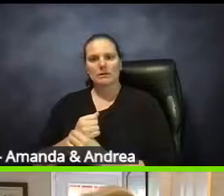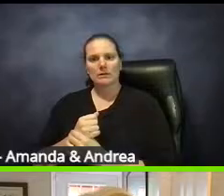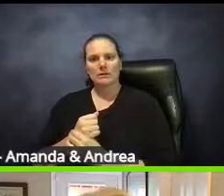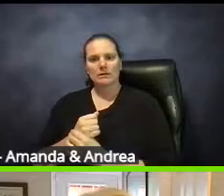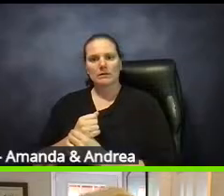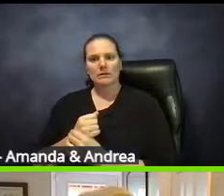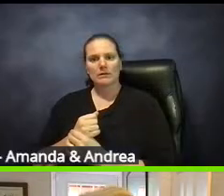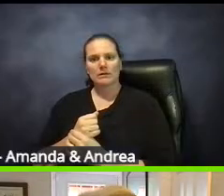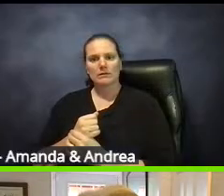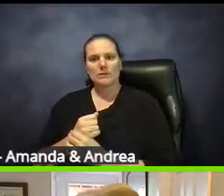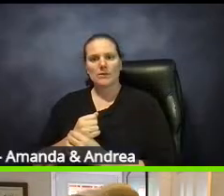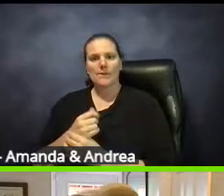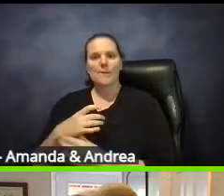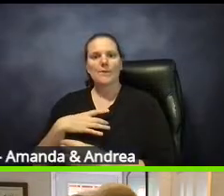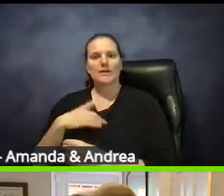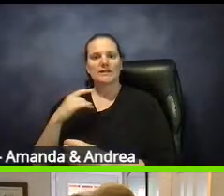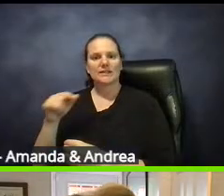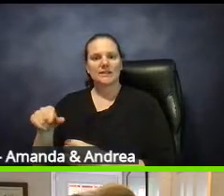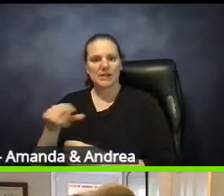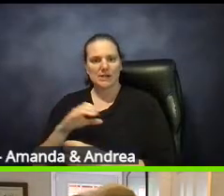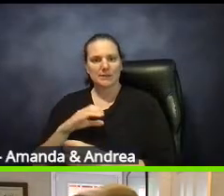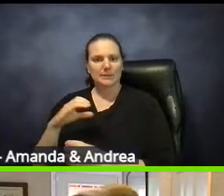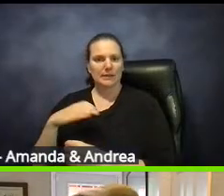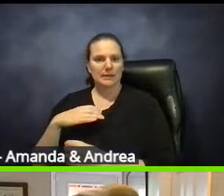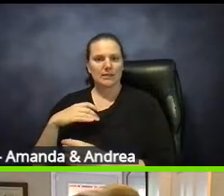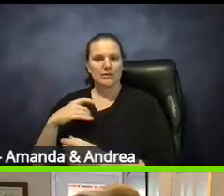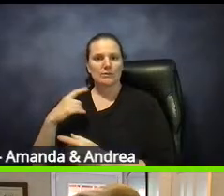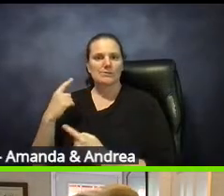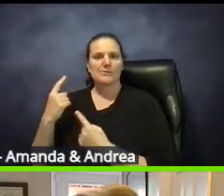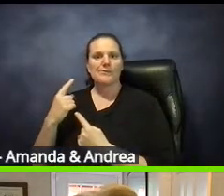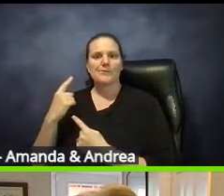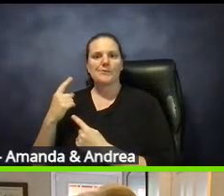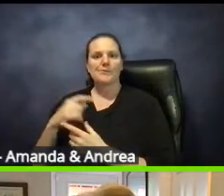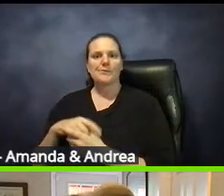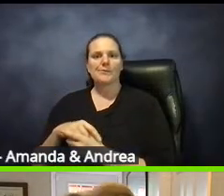like this committee to think of an